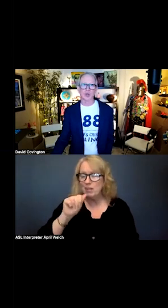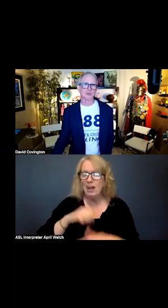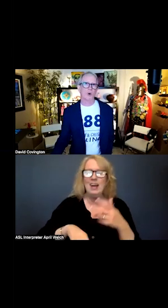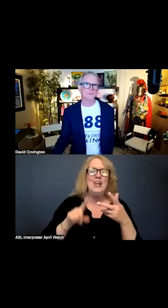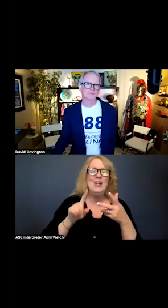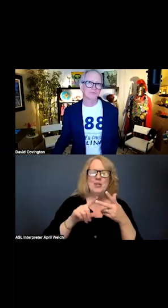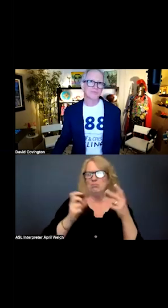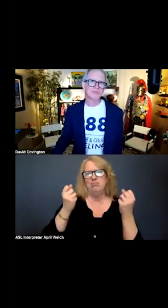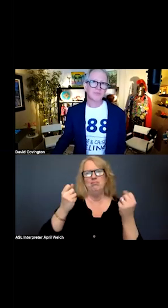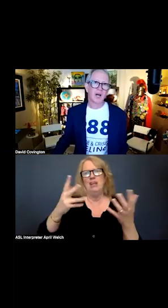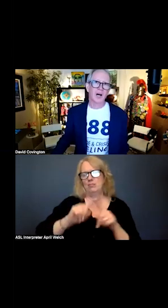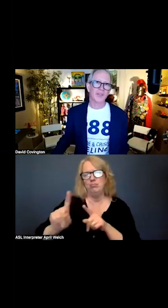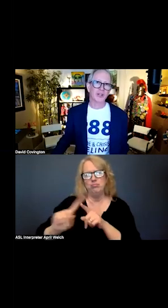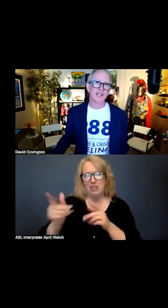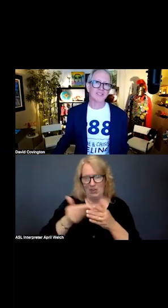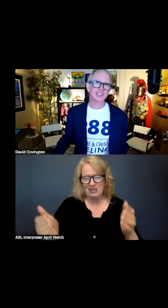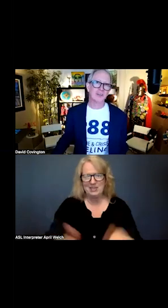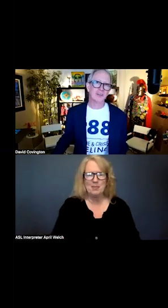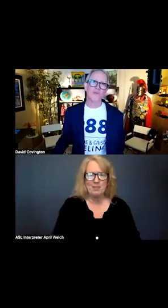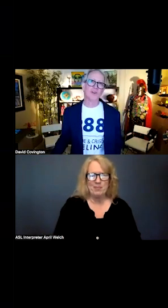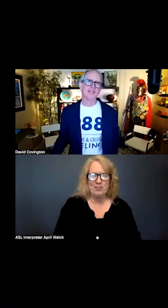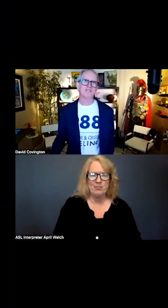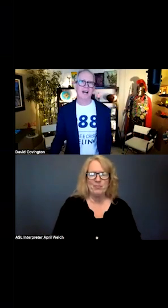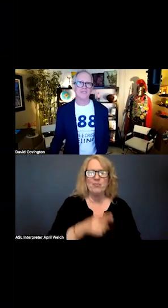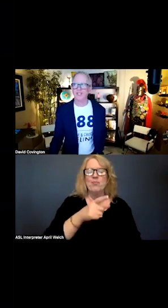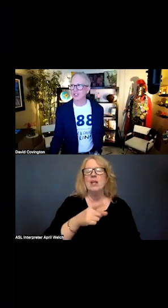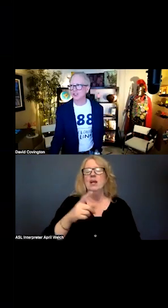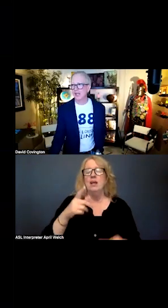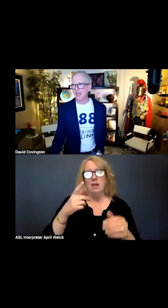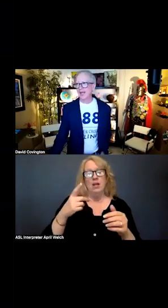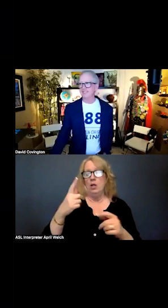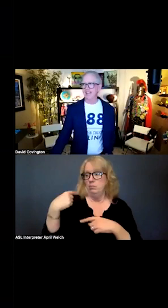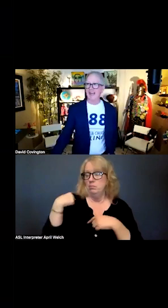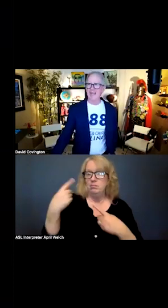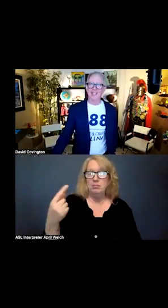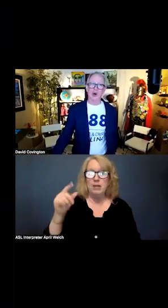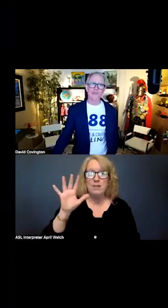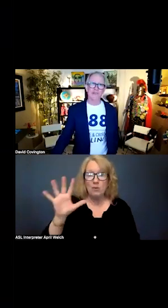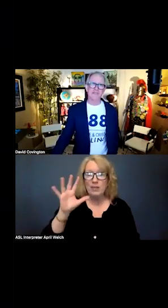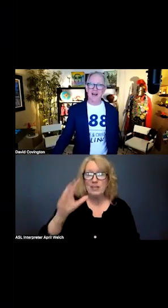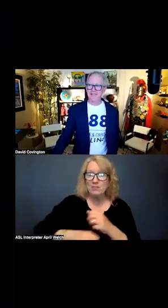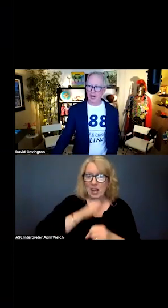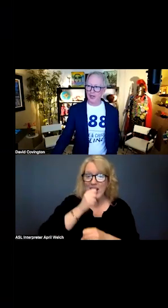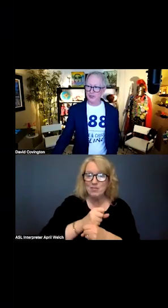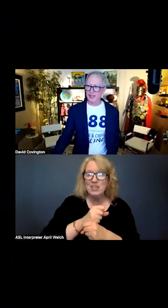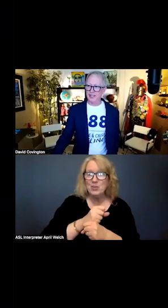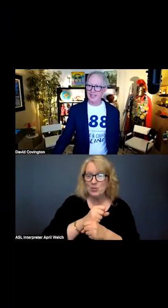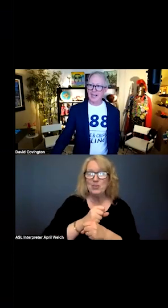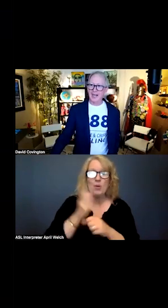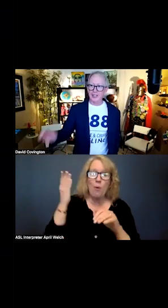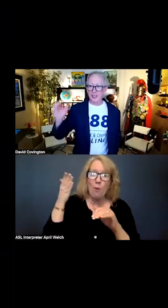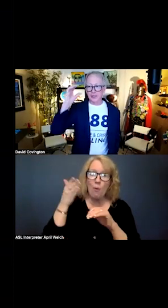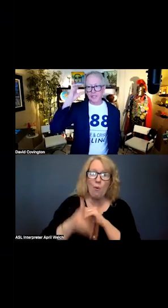and so much more. The Crisis Jam over these 5 years has had over